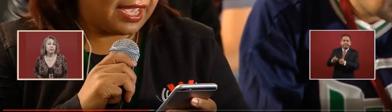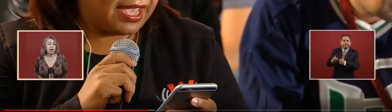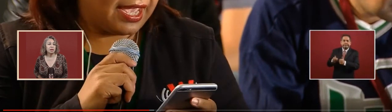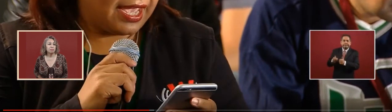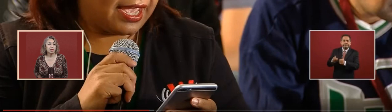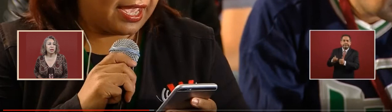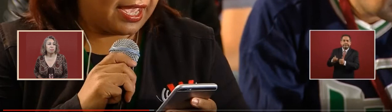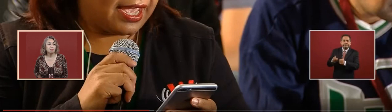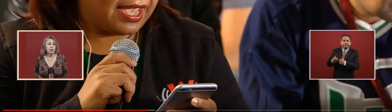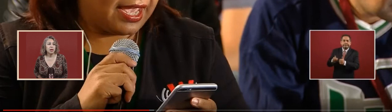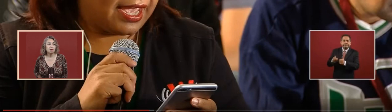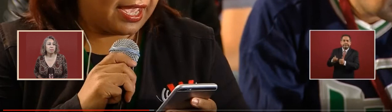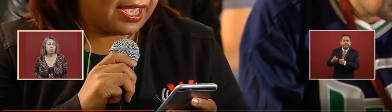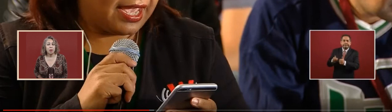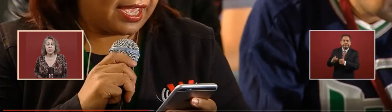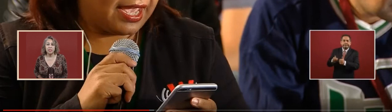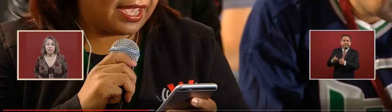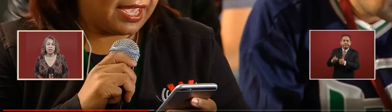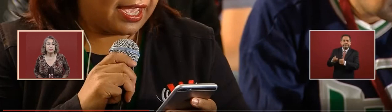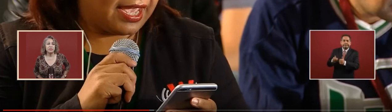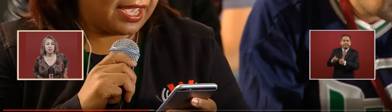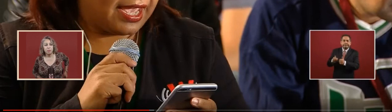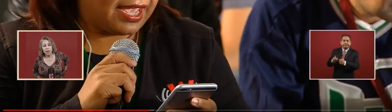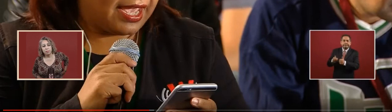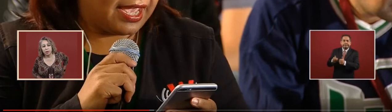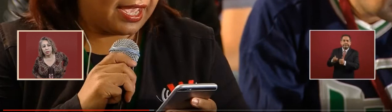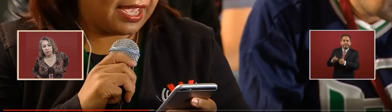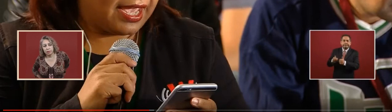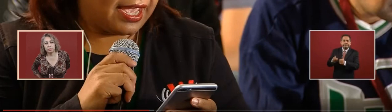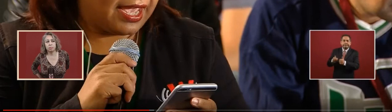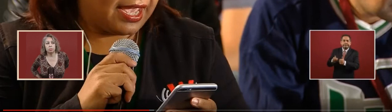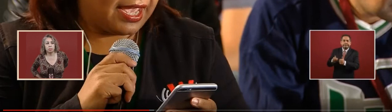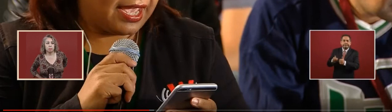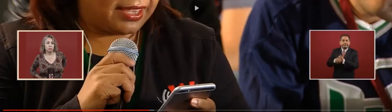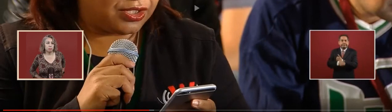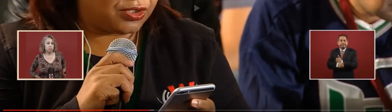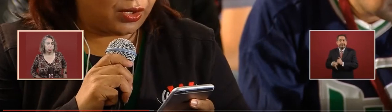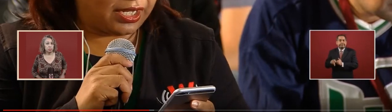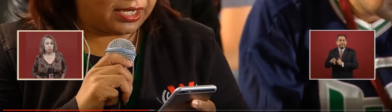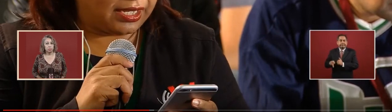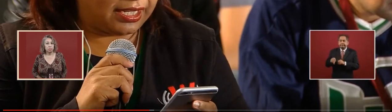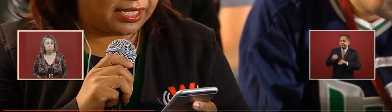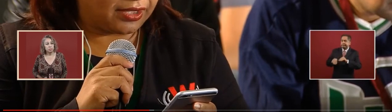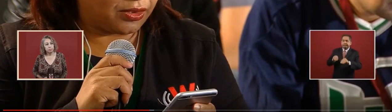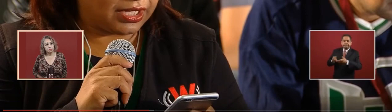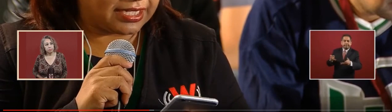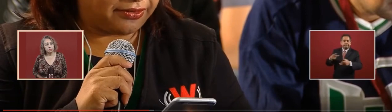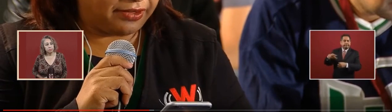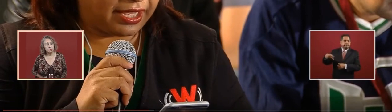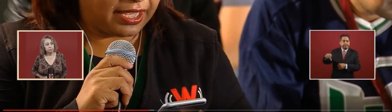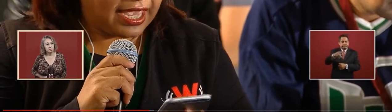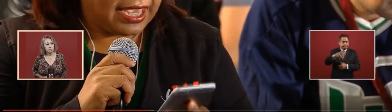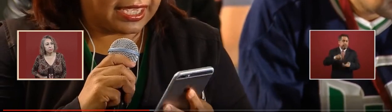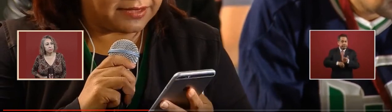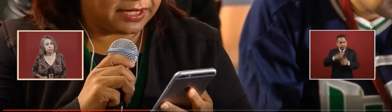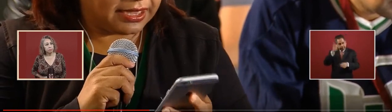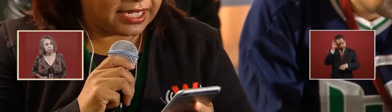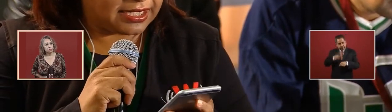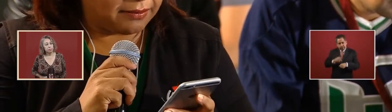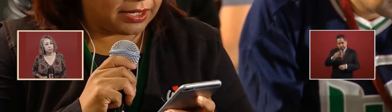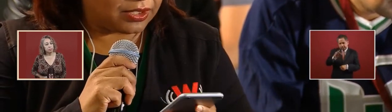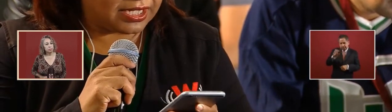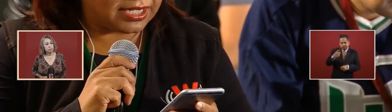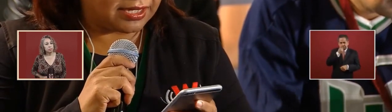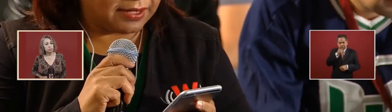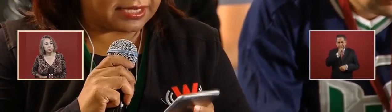they've got and properties and names of other people. Ha dicho el director de la CFE que es mentira,